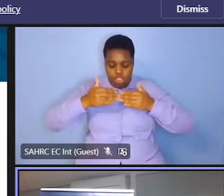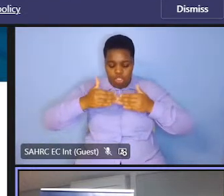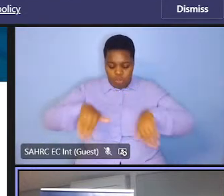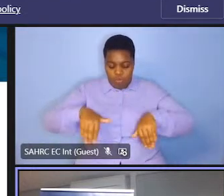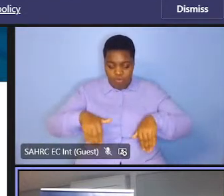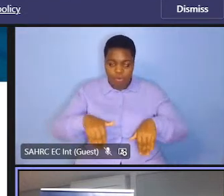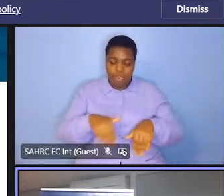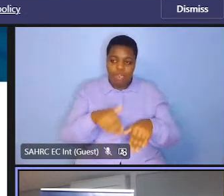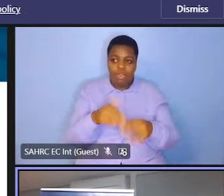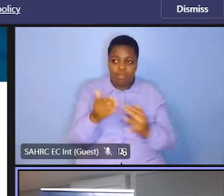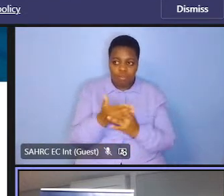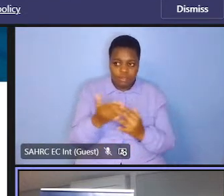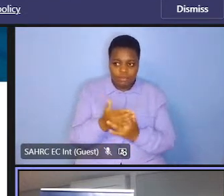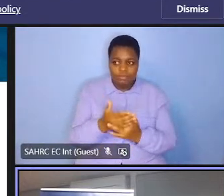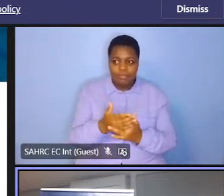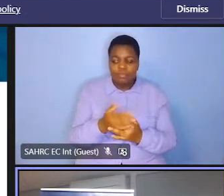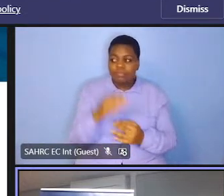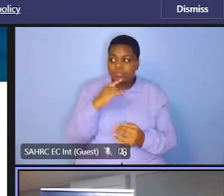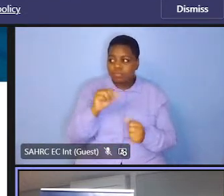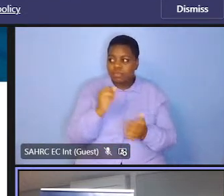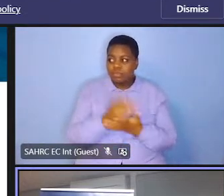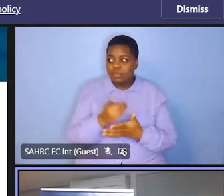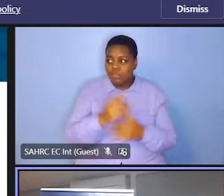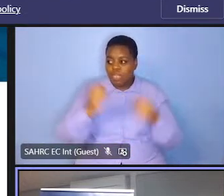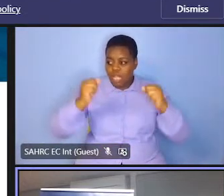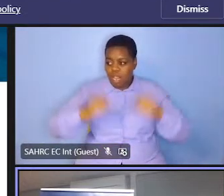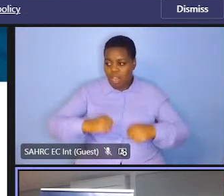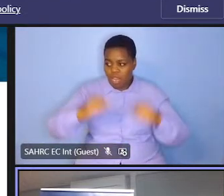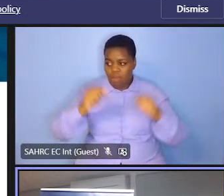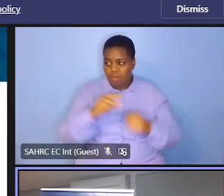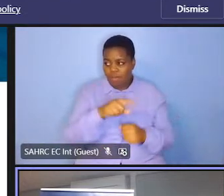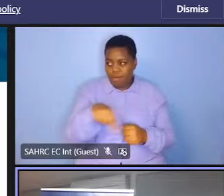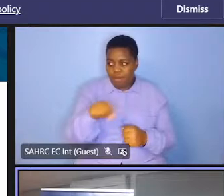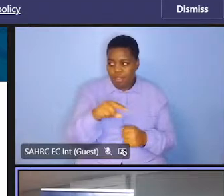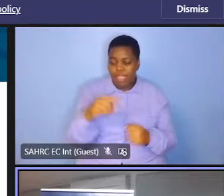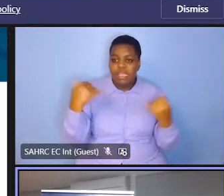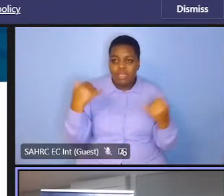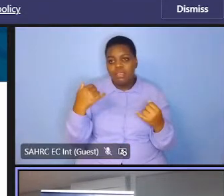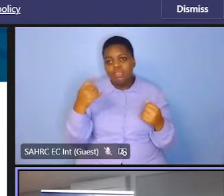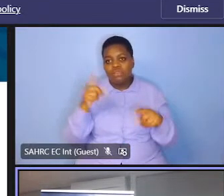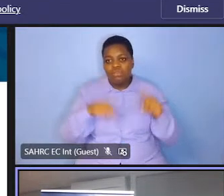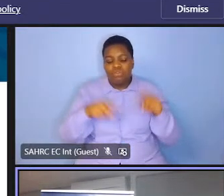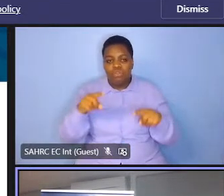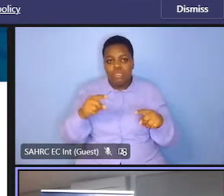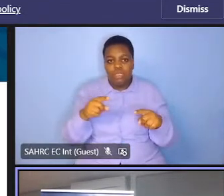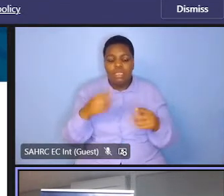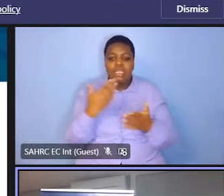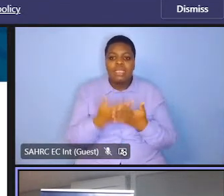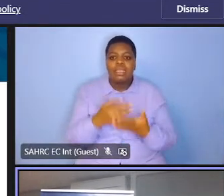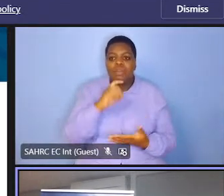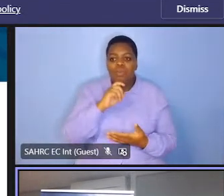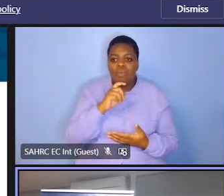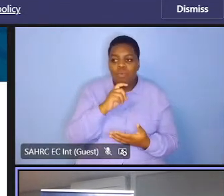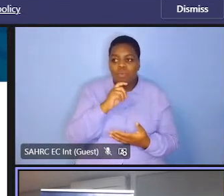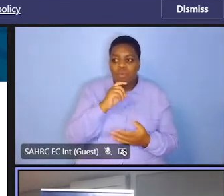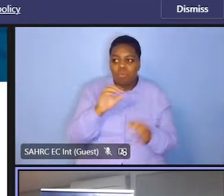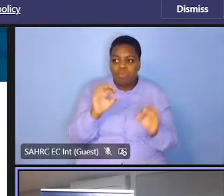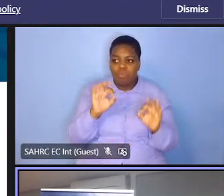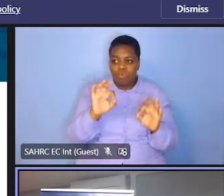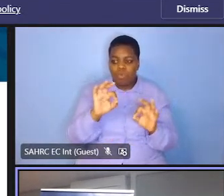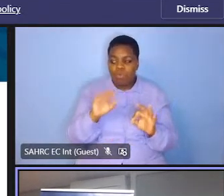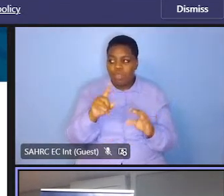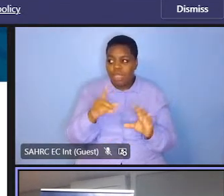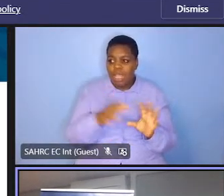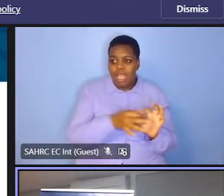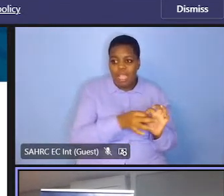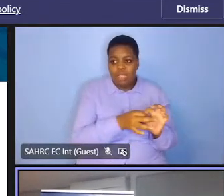bathrooms, and allowing transgender and gender diverse learners to use bathroom associated